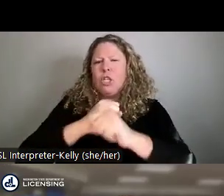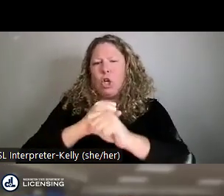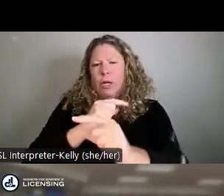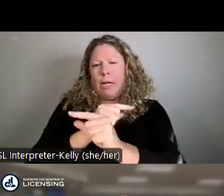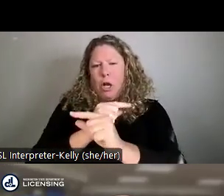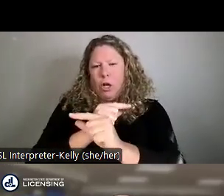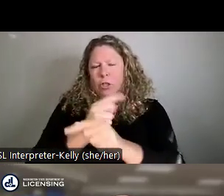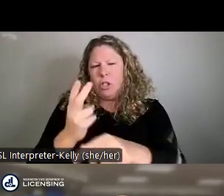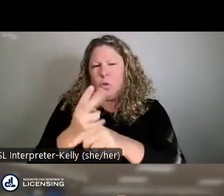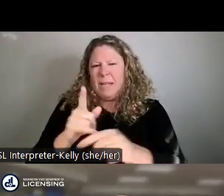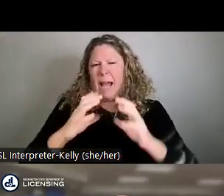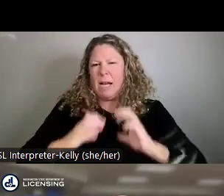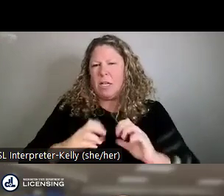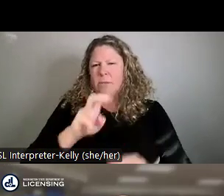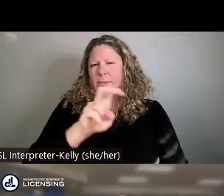journey mapping.